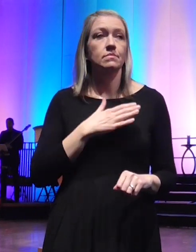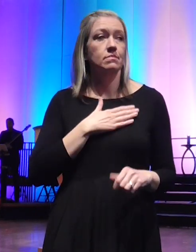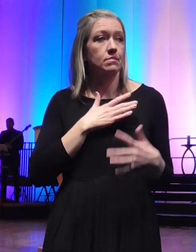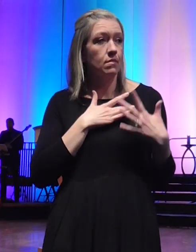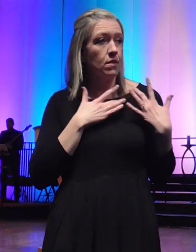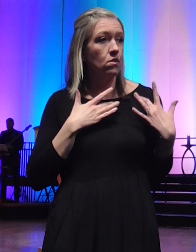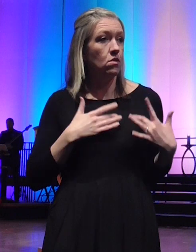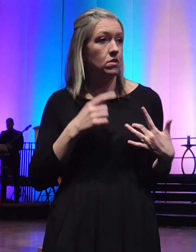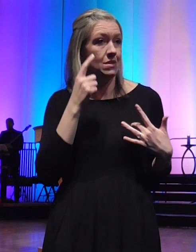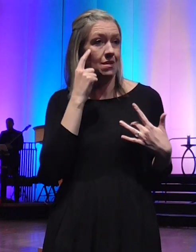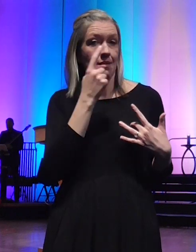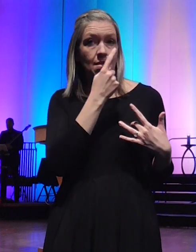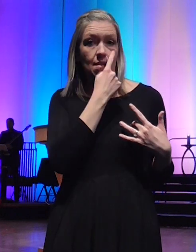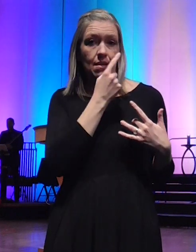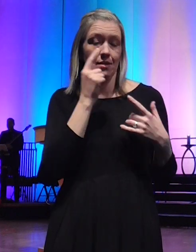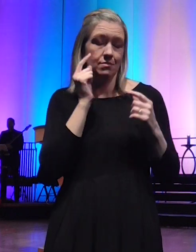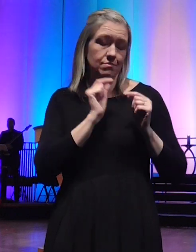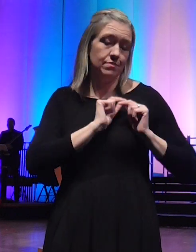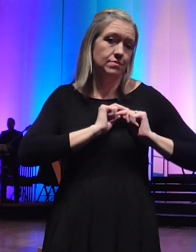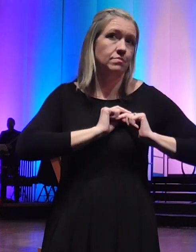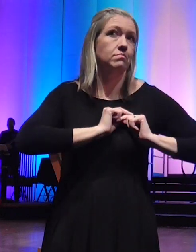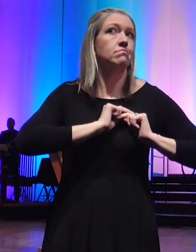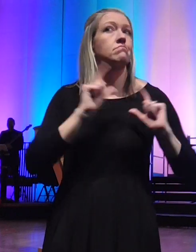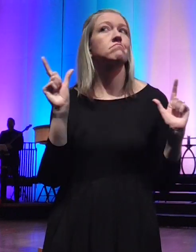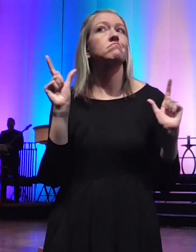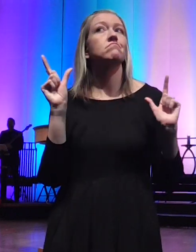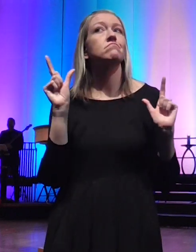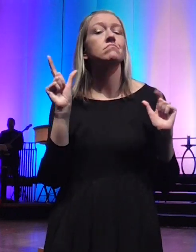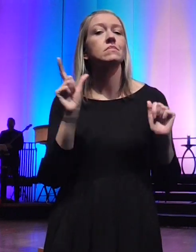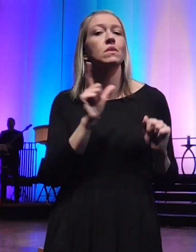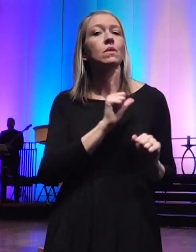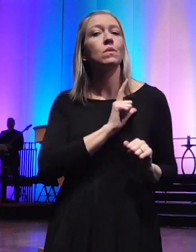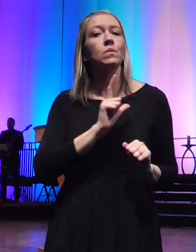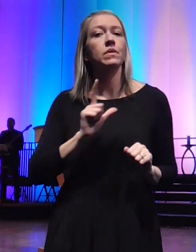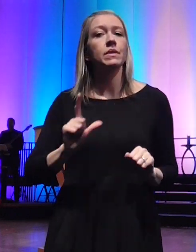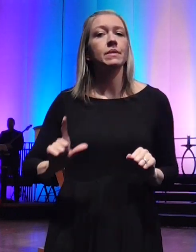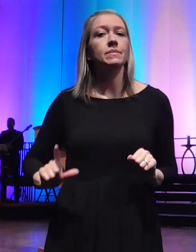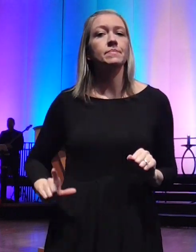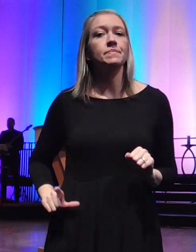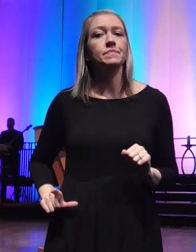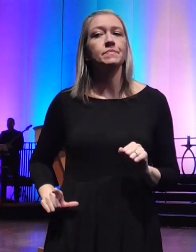Open the eyes of my heart, Lord.